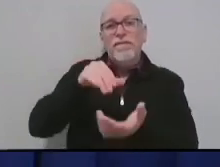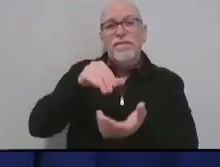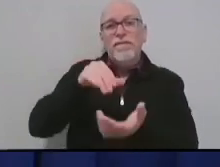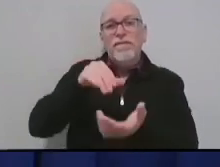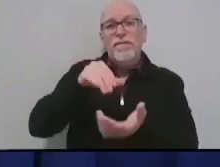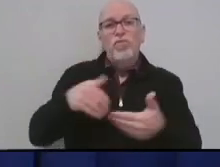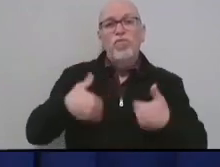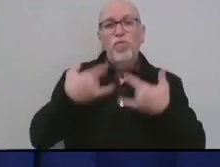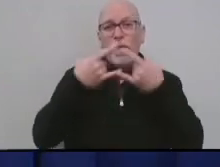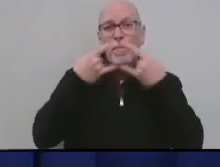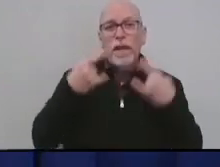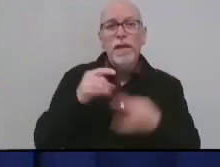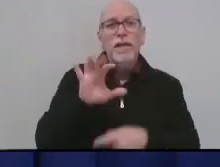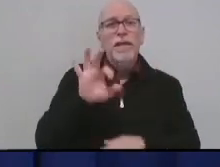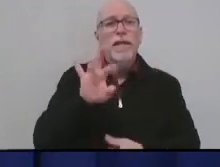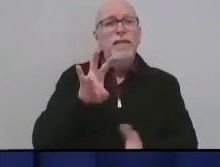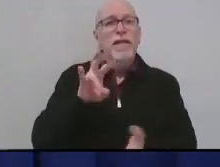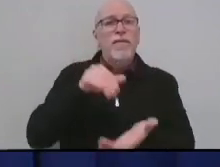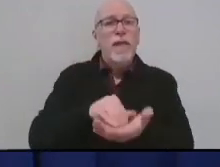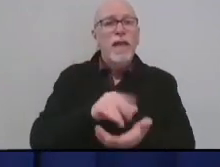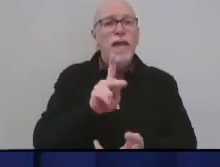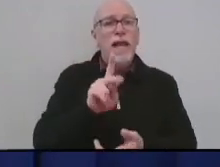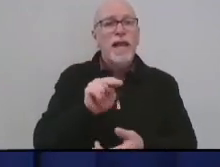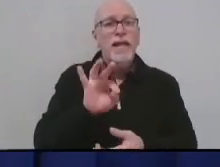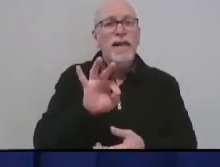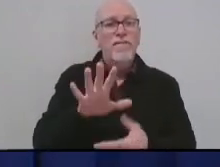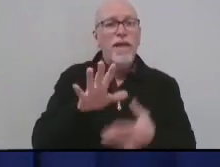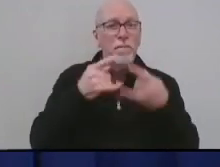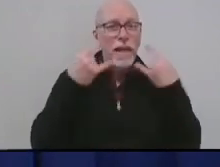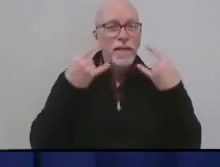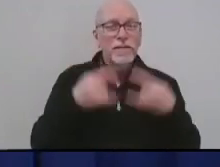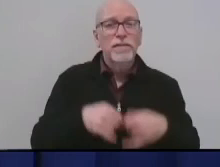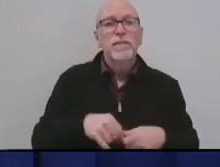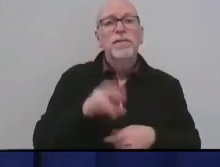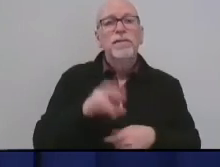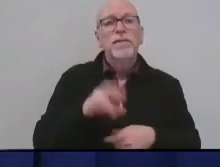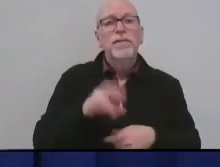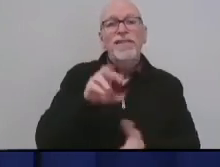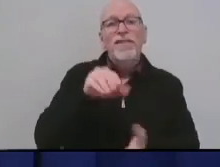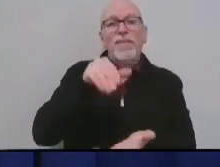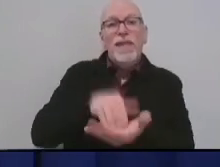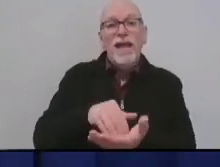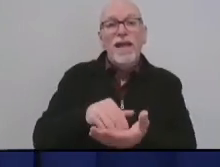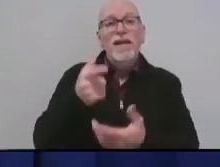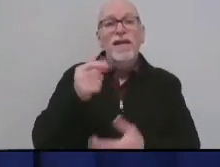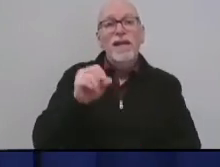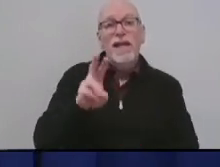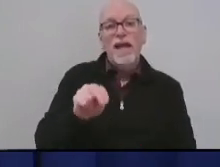97,000 KN95 masks, 76,000 gowns,